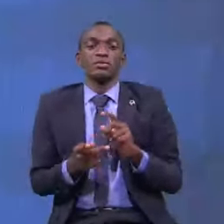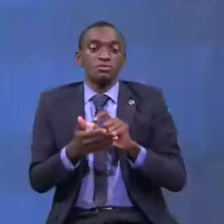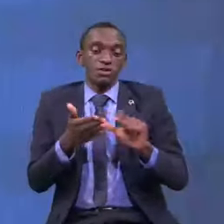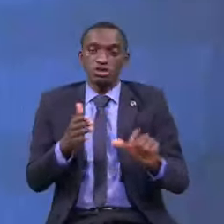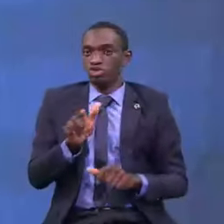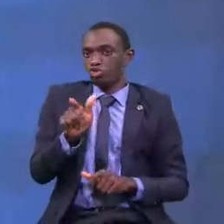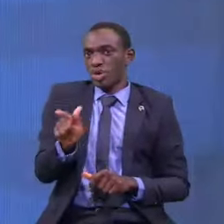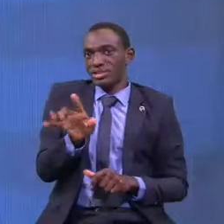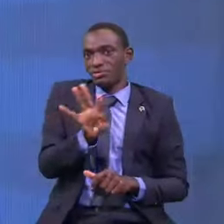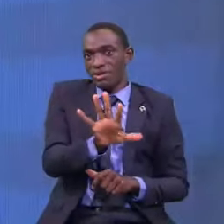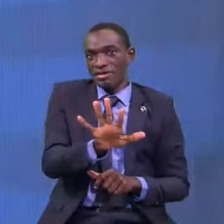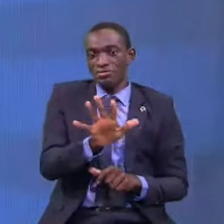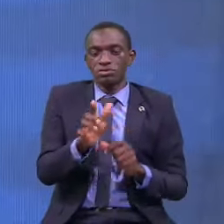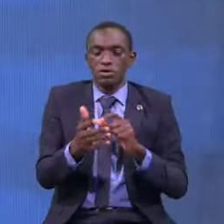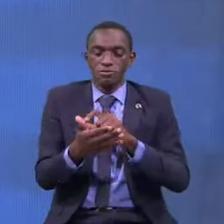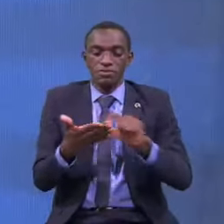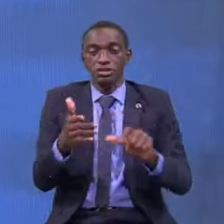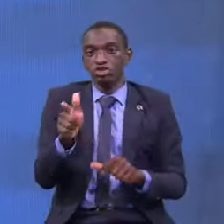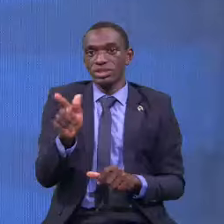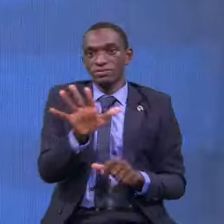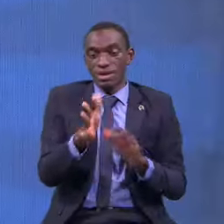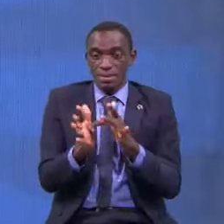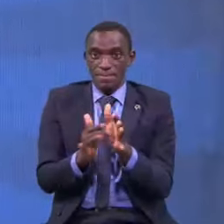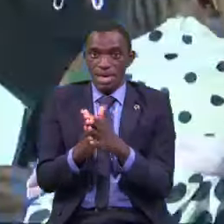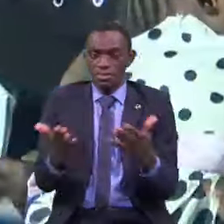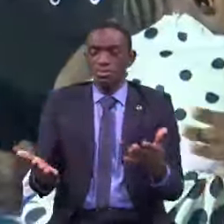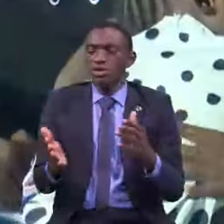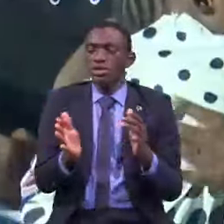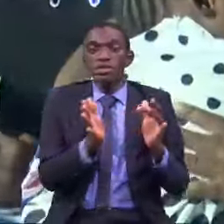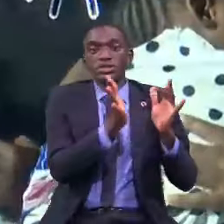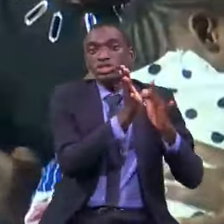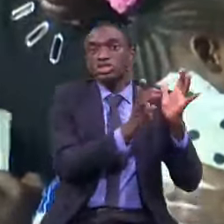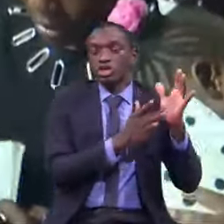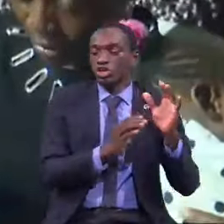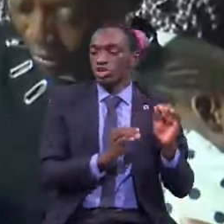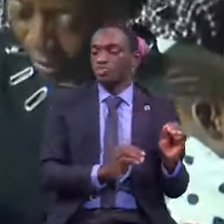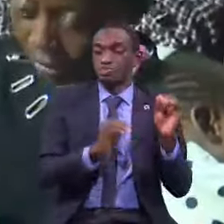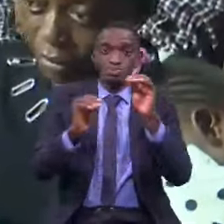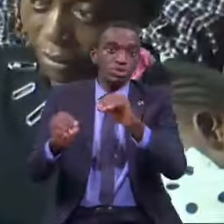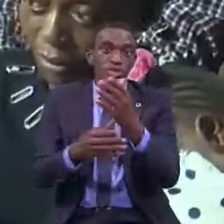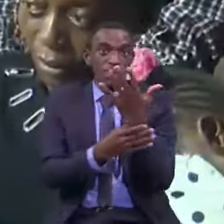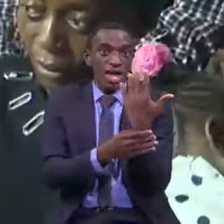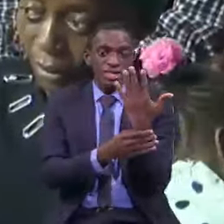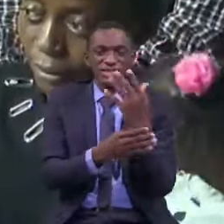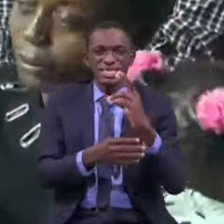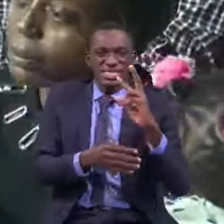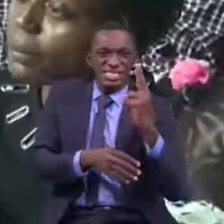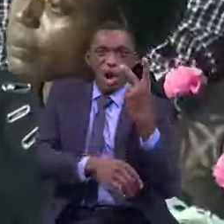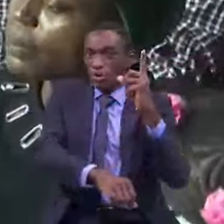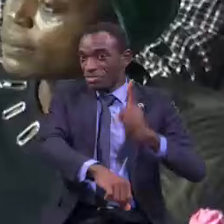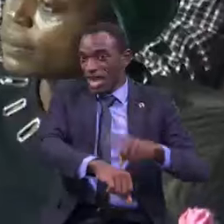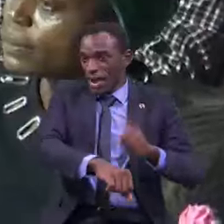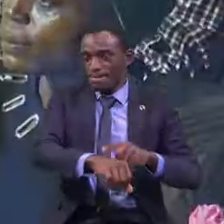25. In verse 25, and he put his hands again, second time,